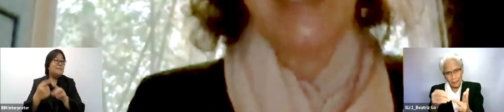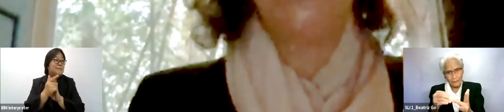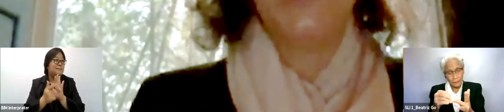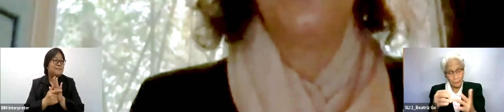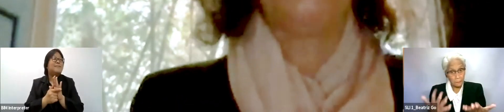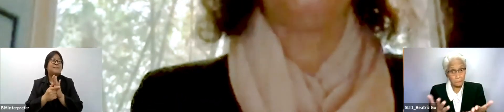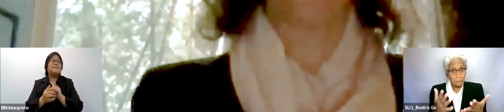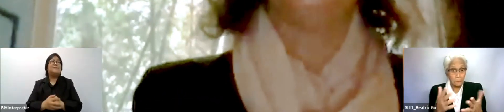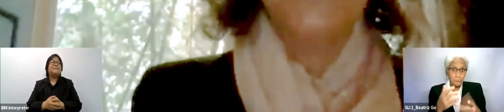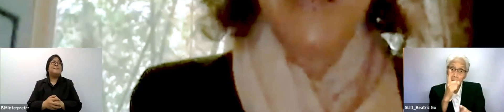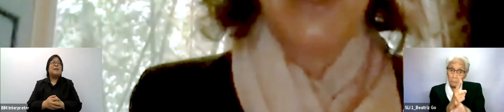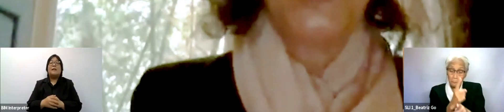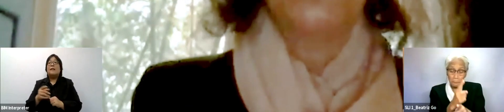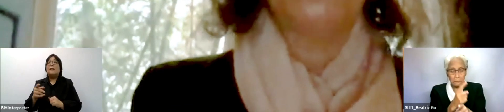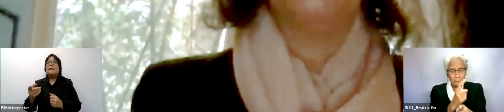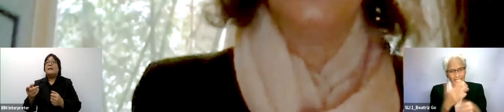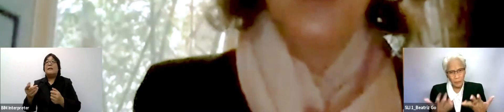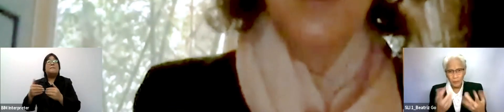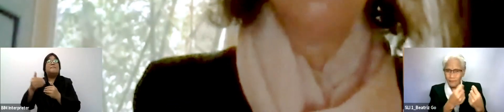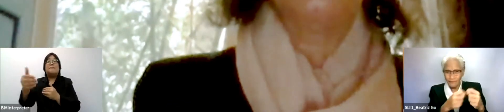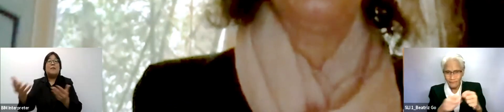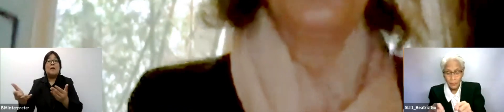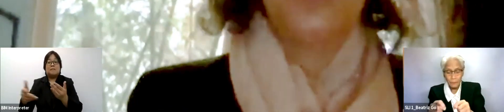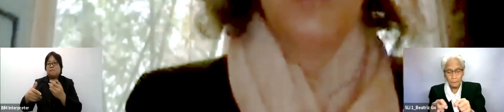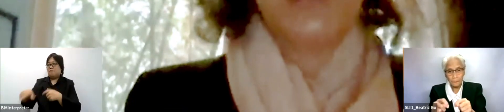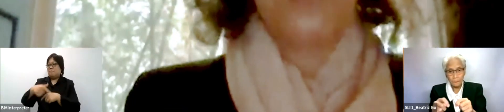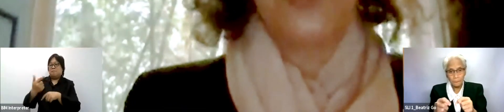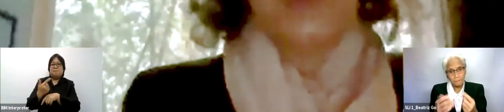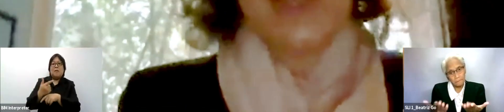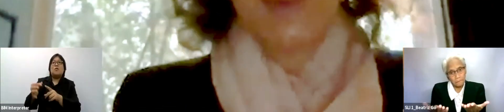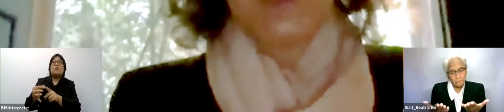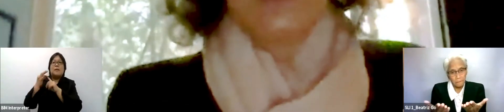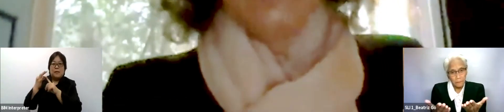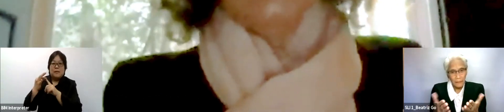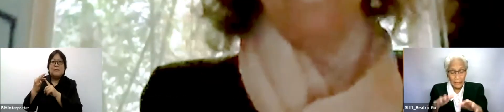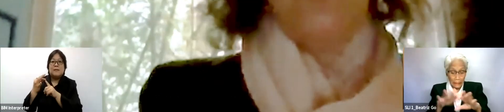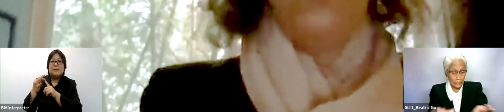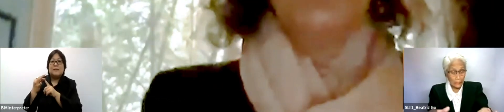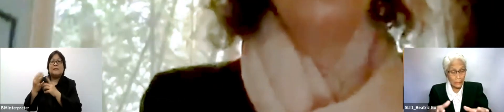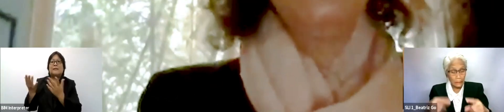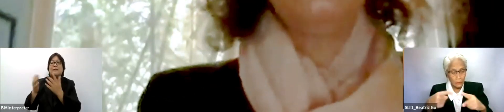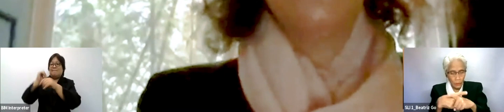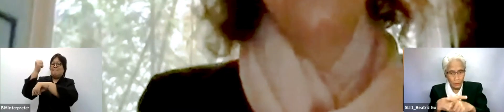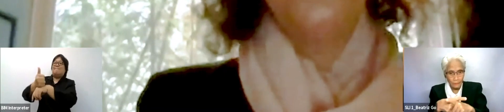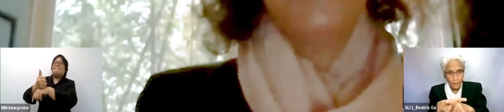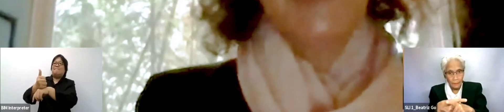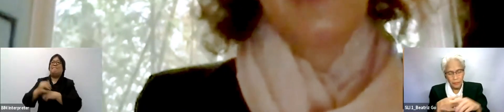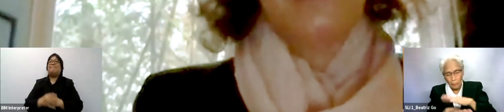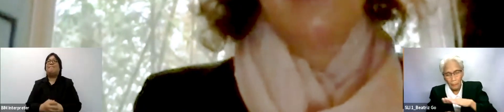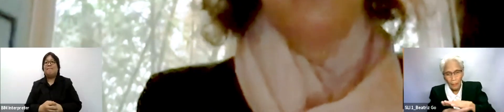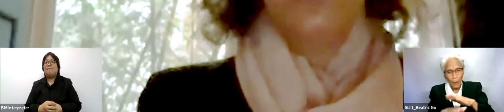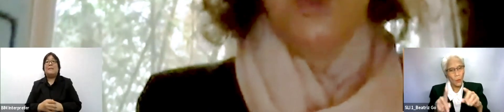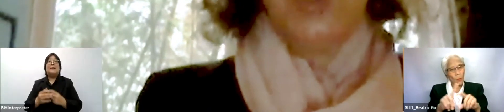first place and rather avail diversion. But this is what was the case, the first assessment. What we therefore